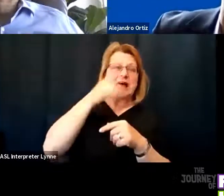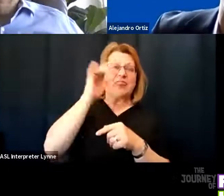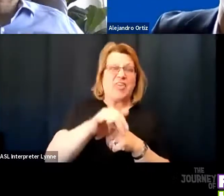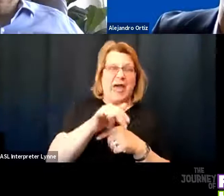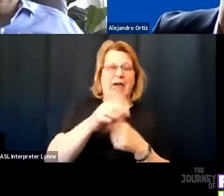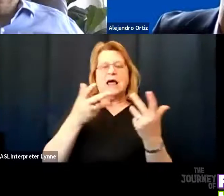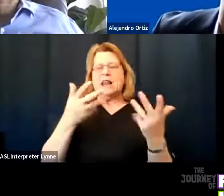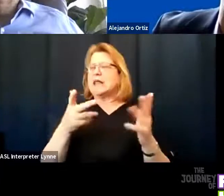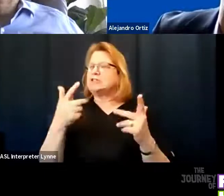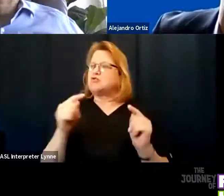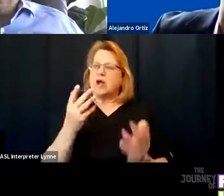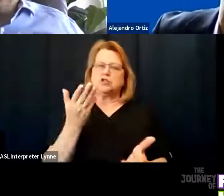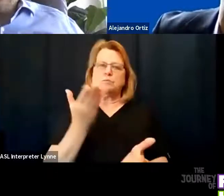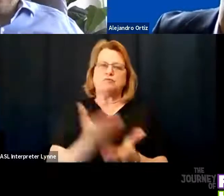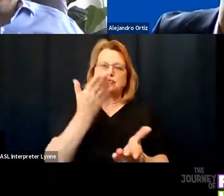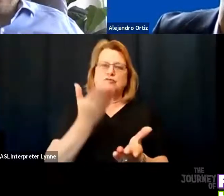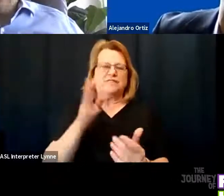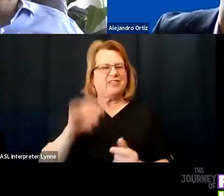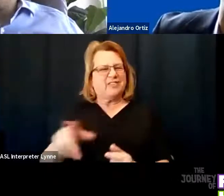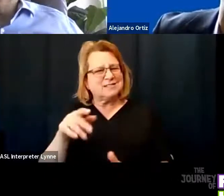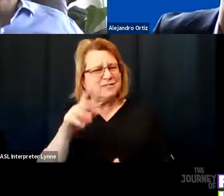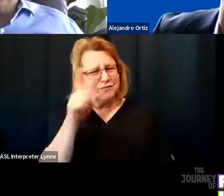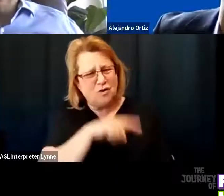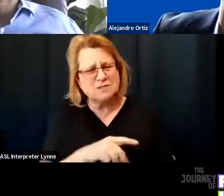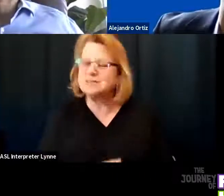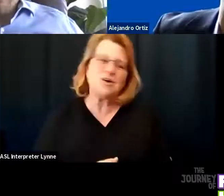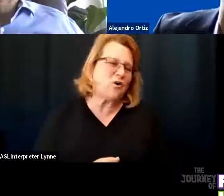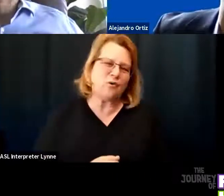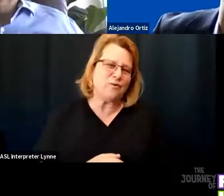way to prove to them that that is, no.